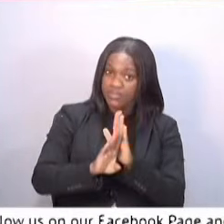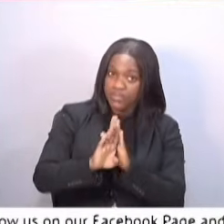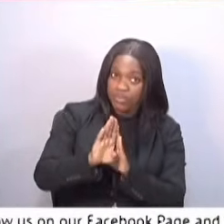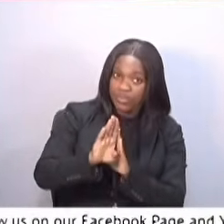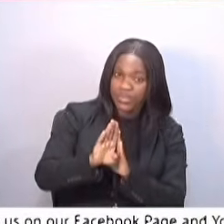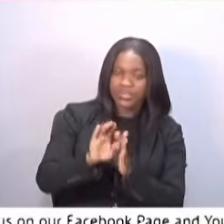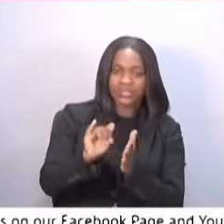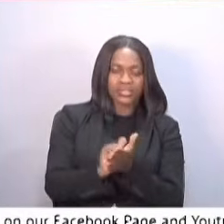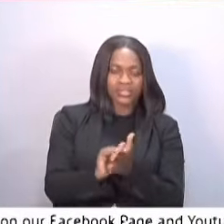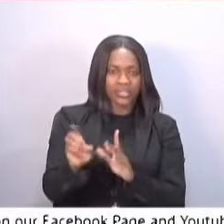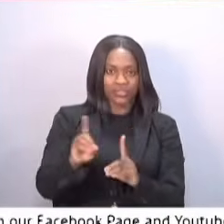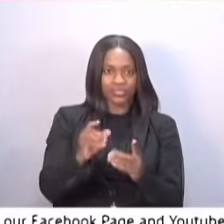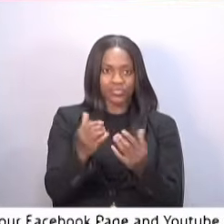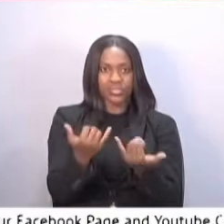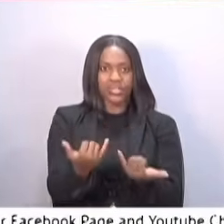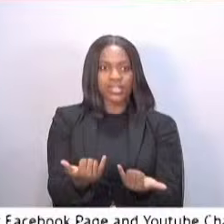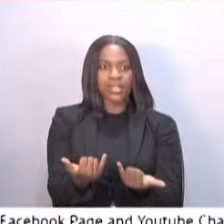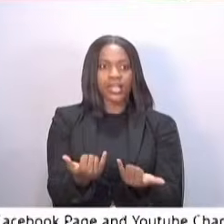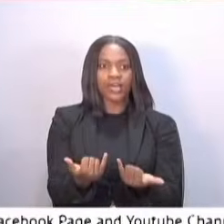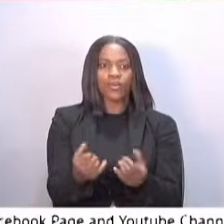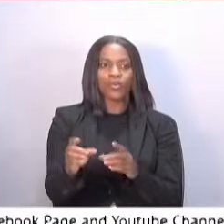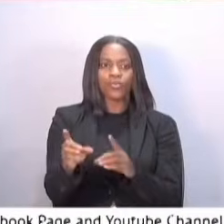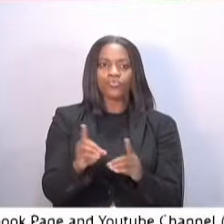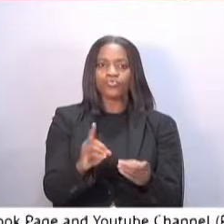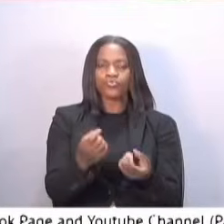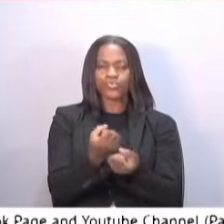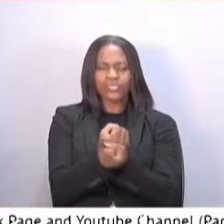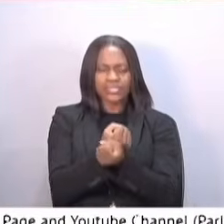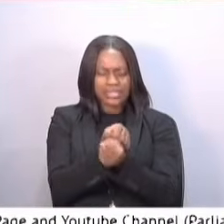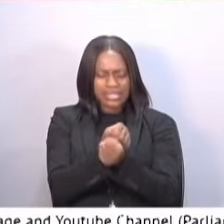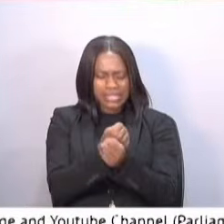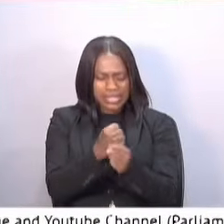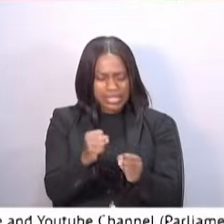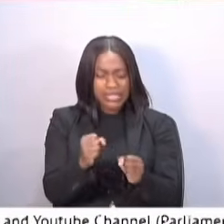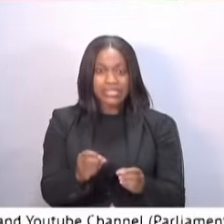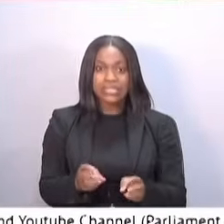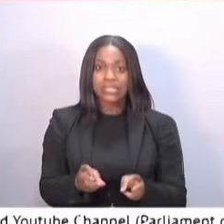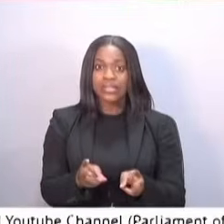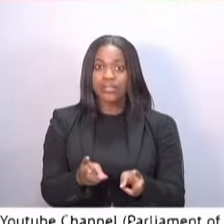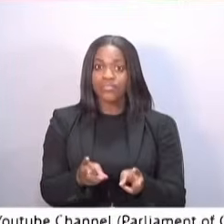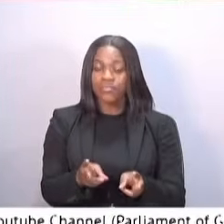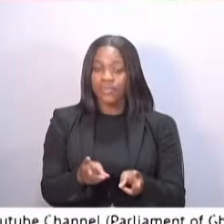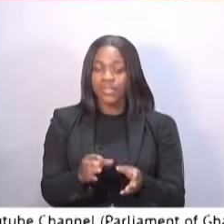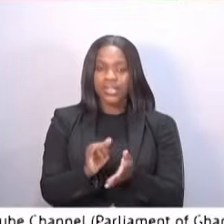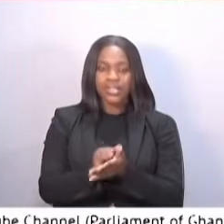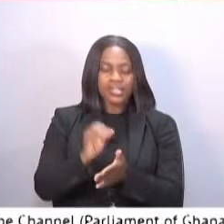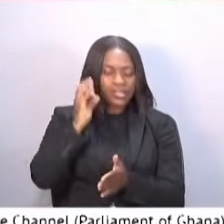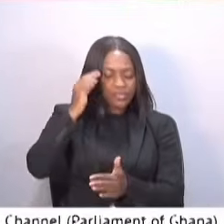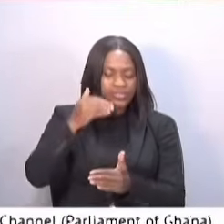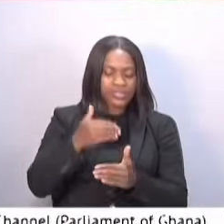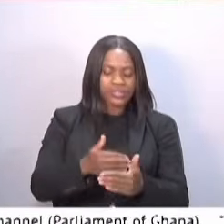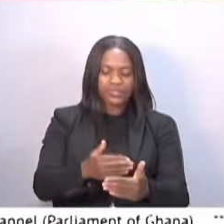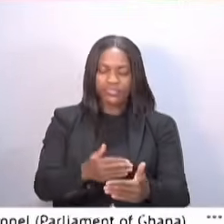we're embarking on, are supposed to be done in a very safe way so that future generations do not